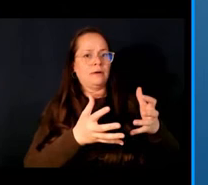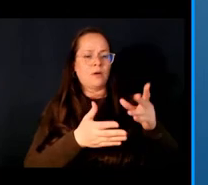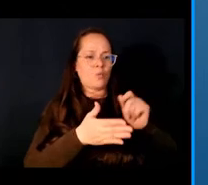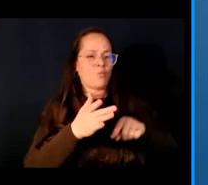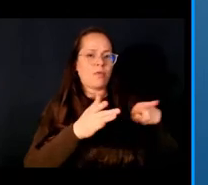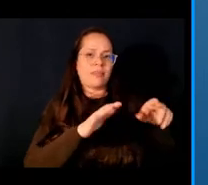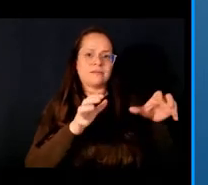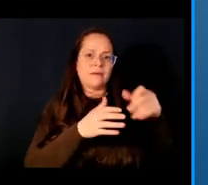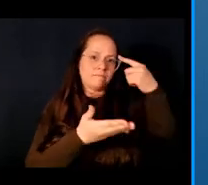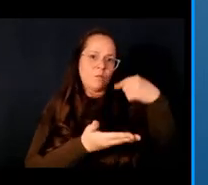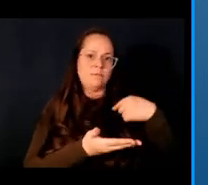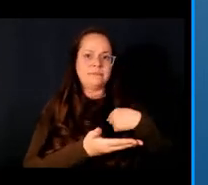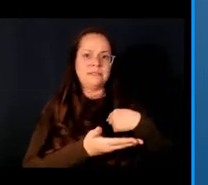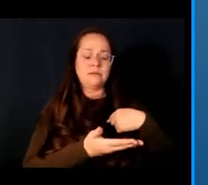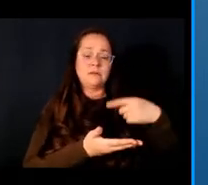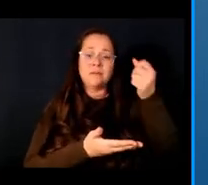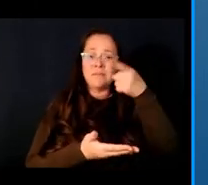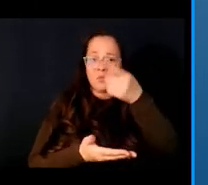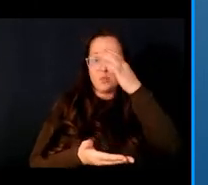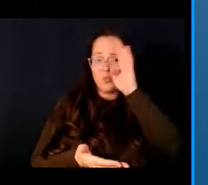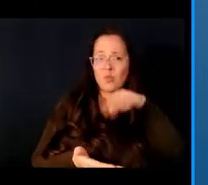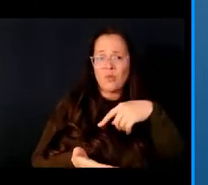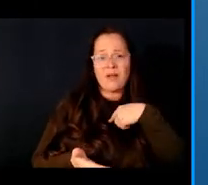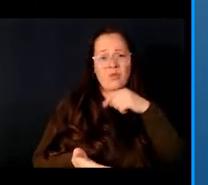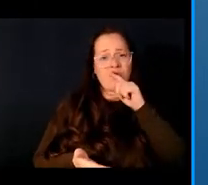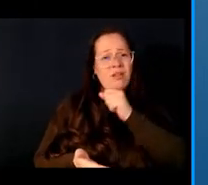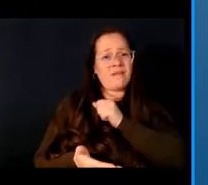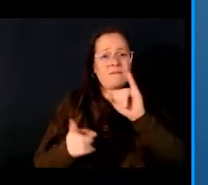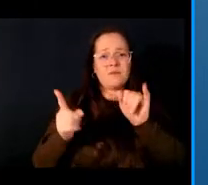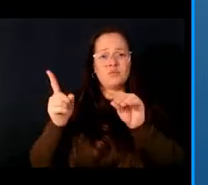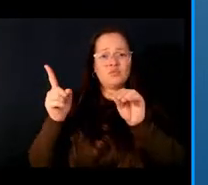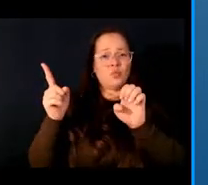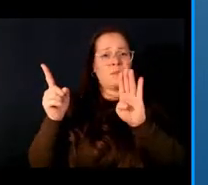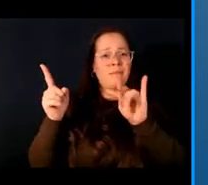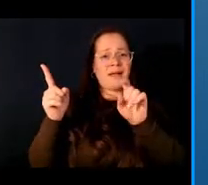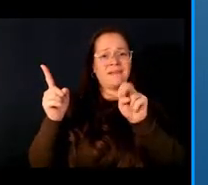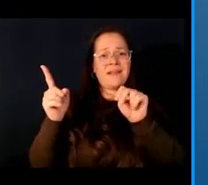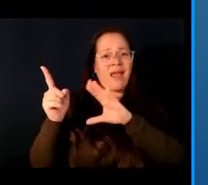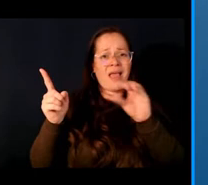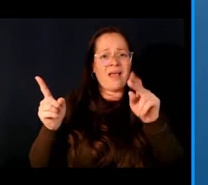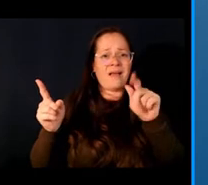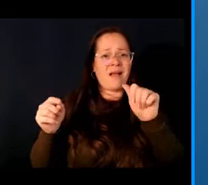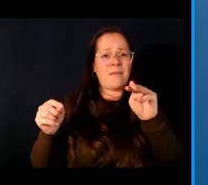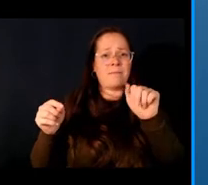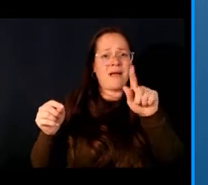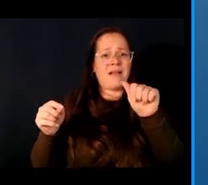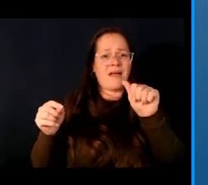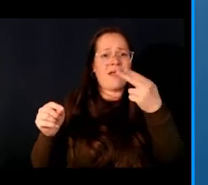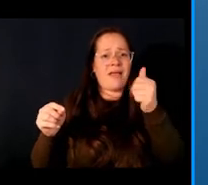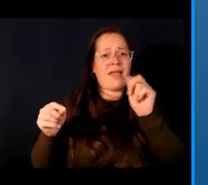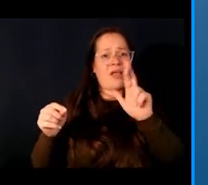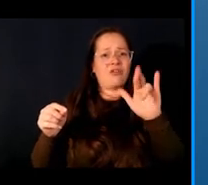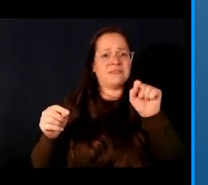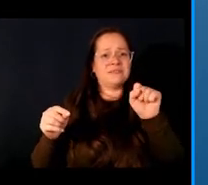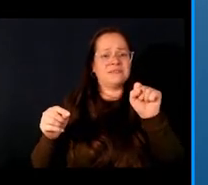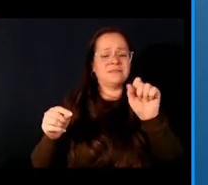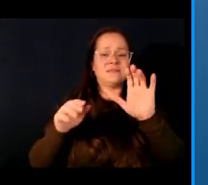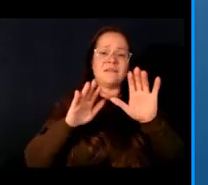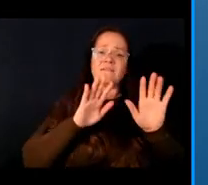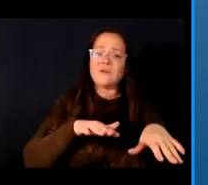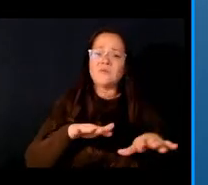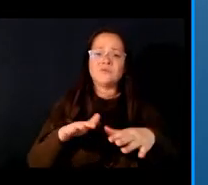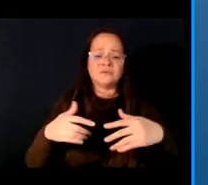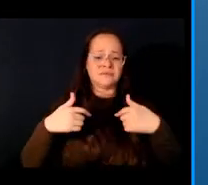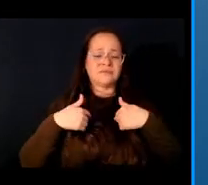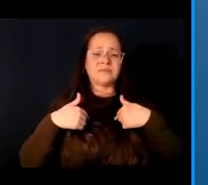me but you also know how much I love Joe Biden and Kamala Harris folks as a South